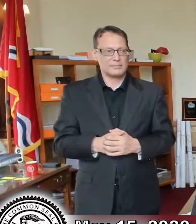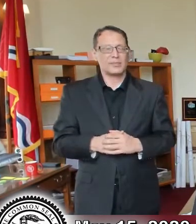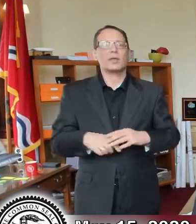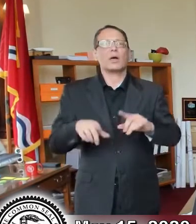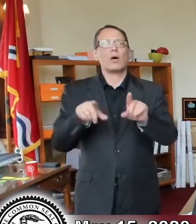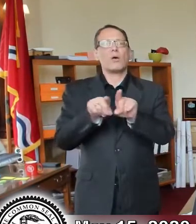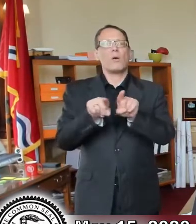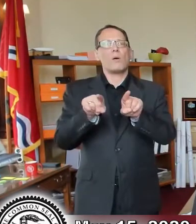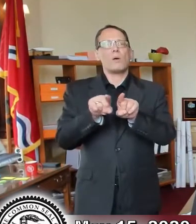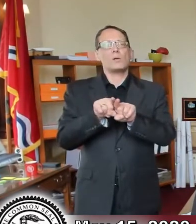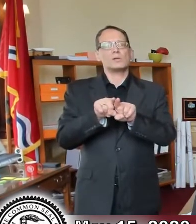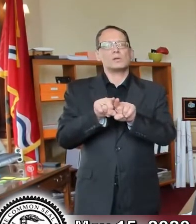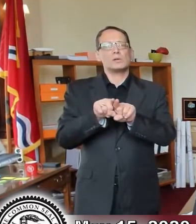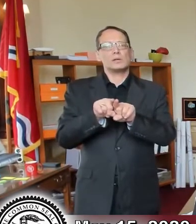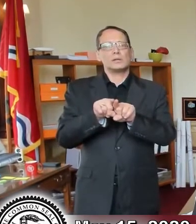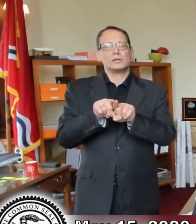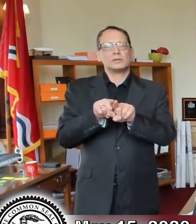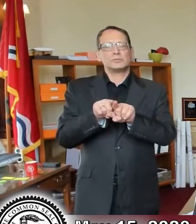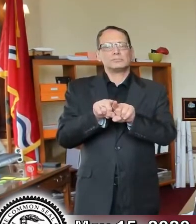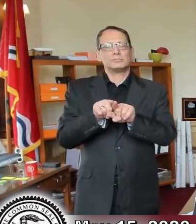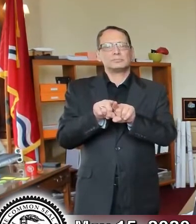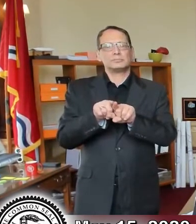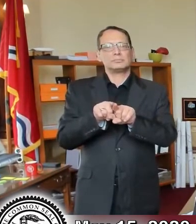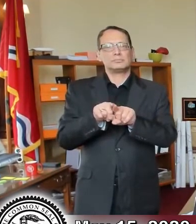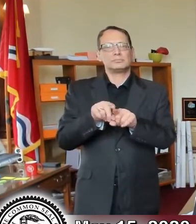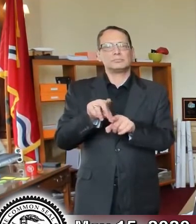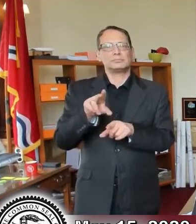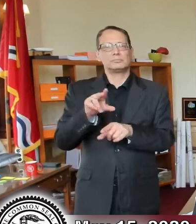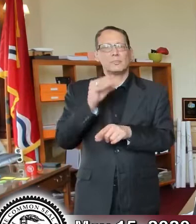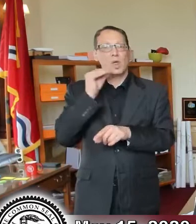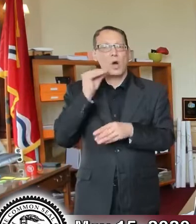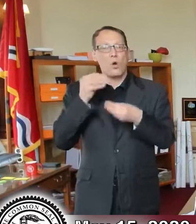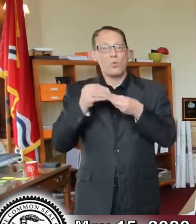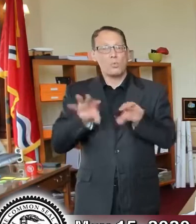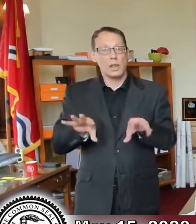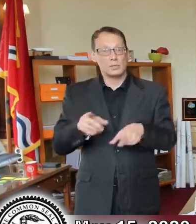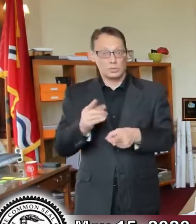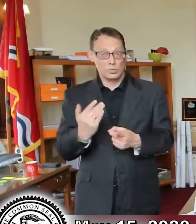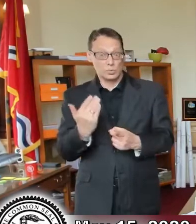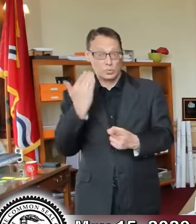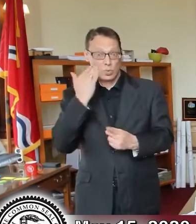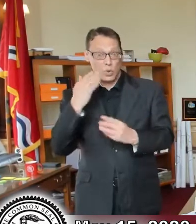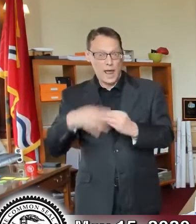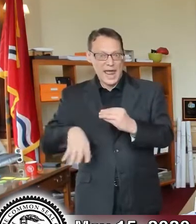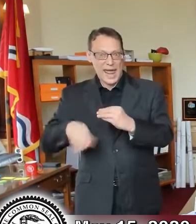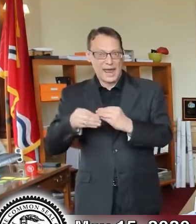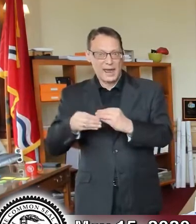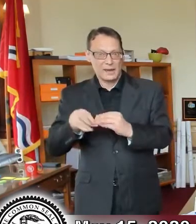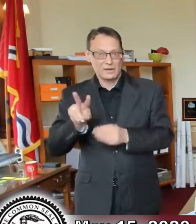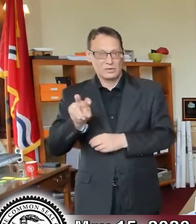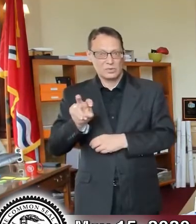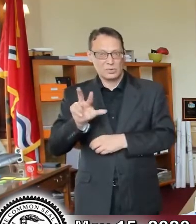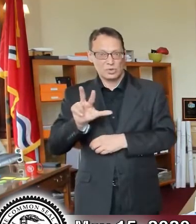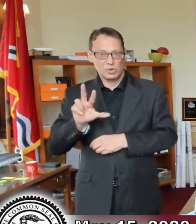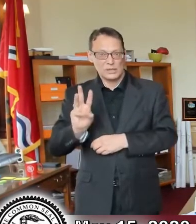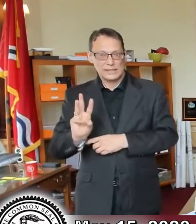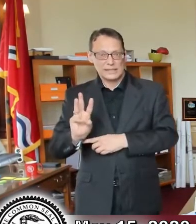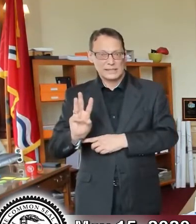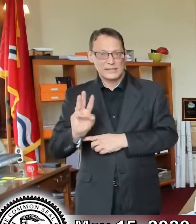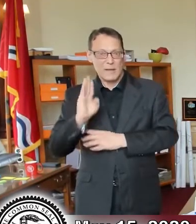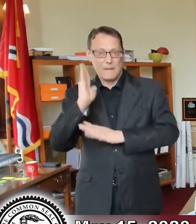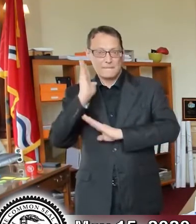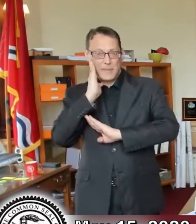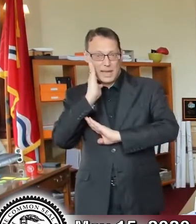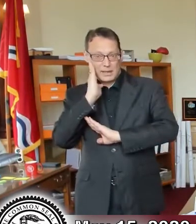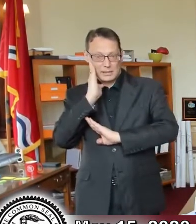Also, fund housing for the unhoused. As you know, we've added 236, I think it is,